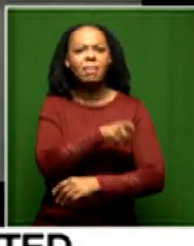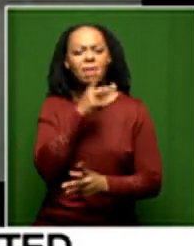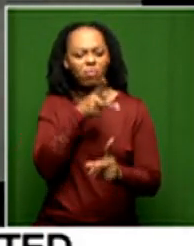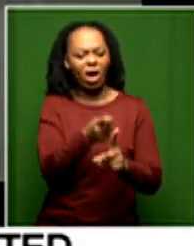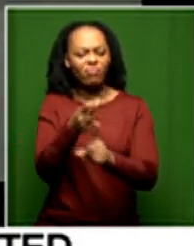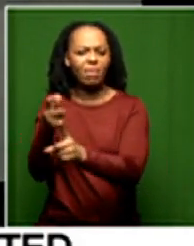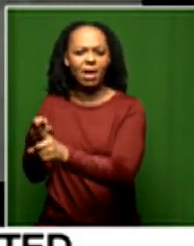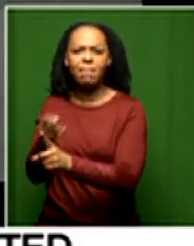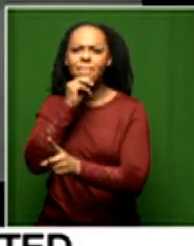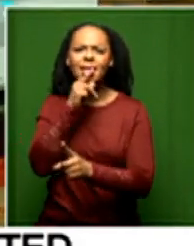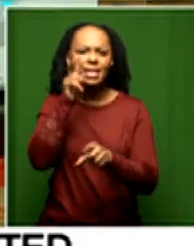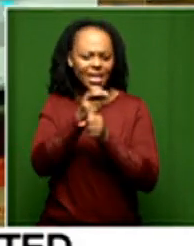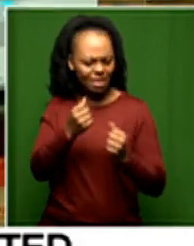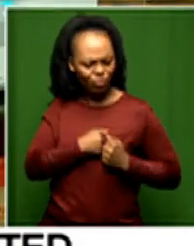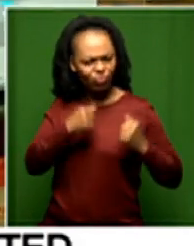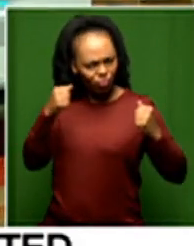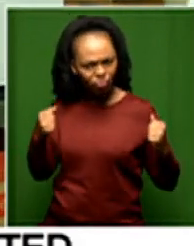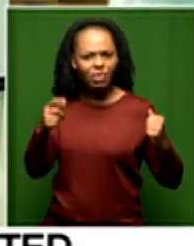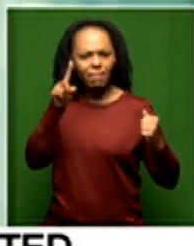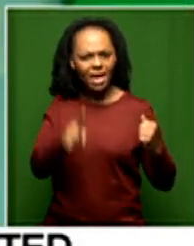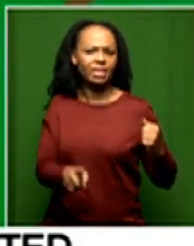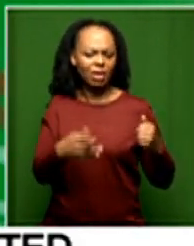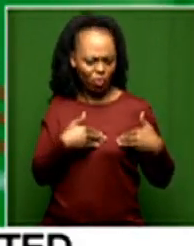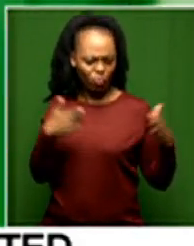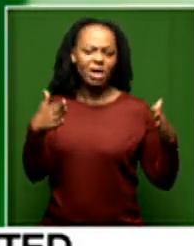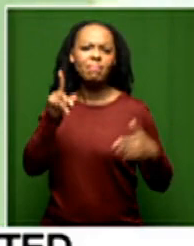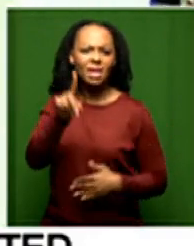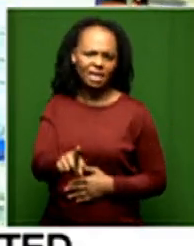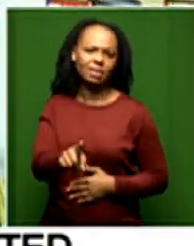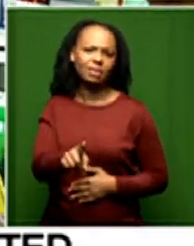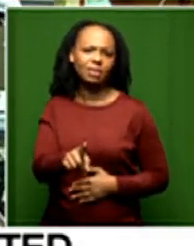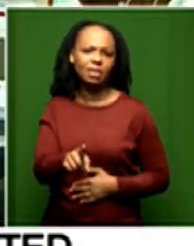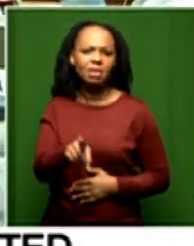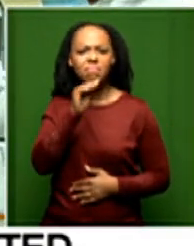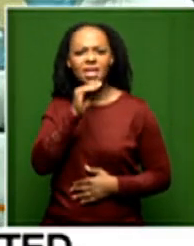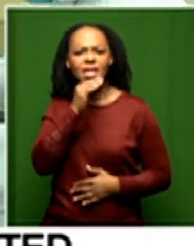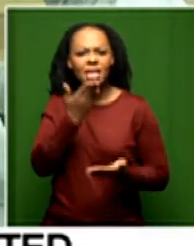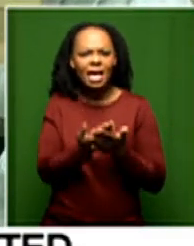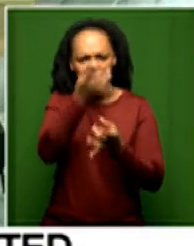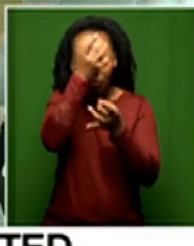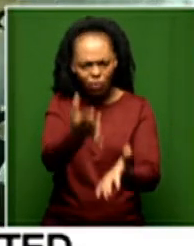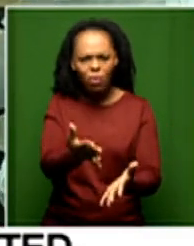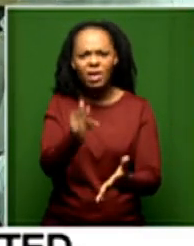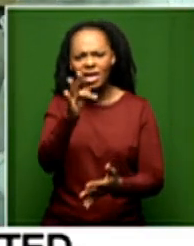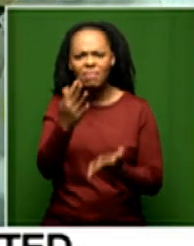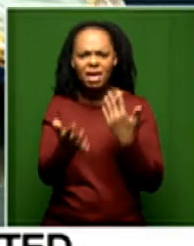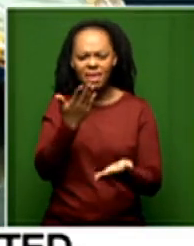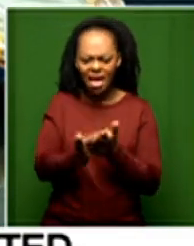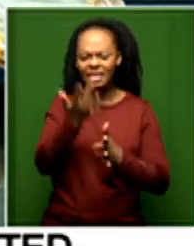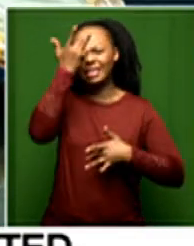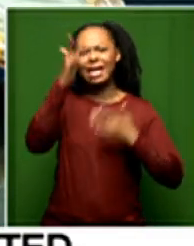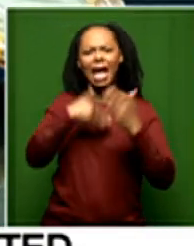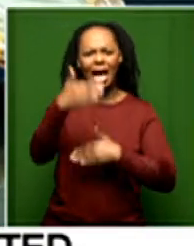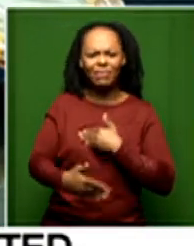be transparent, not only for regarding advantages, but also the disadvantages in terms of your side effects. You know,